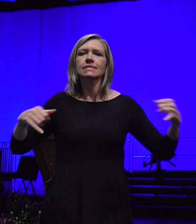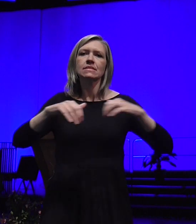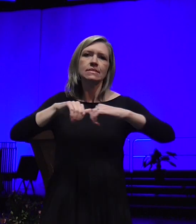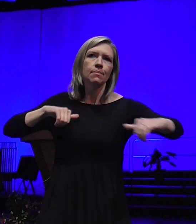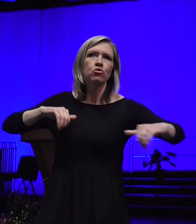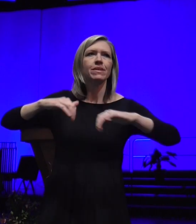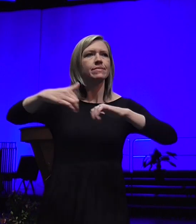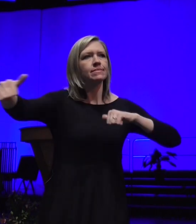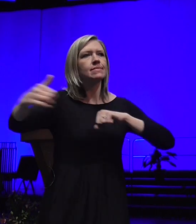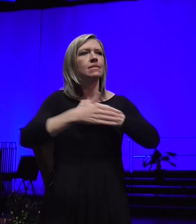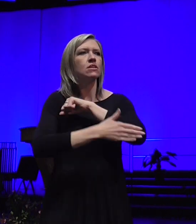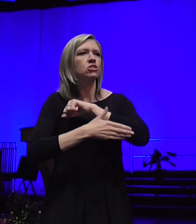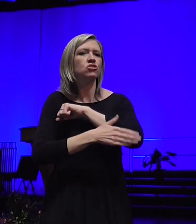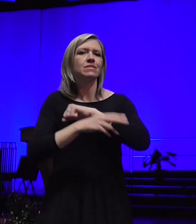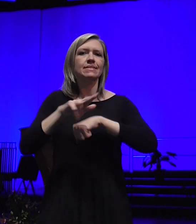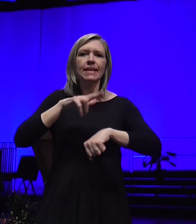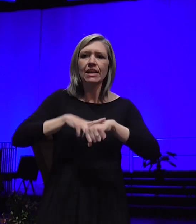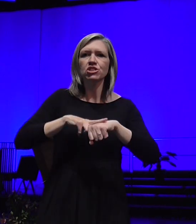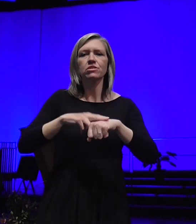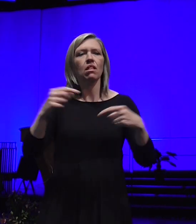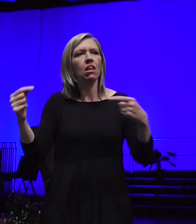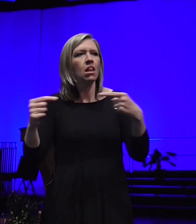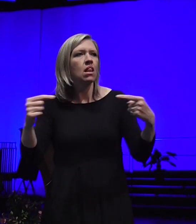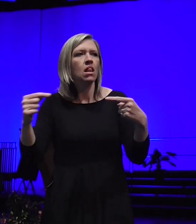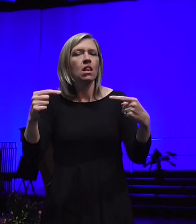the national disagreements.